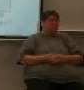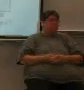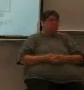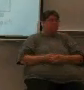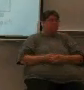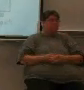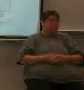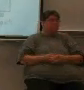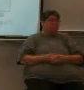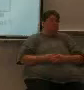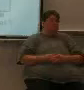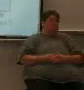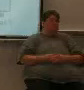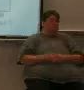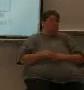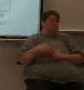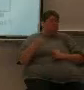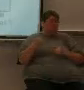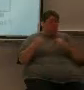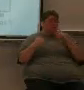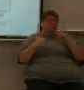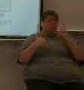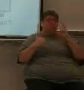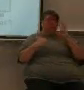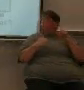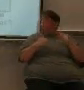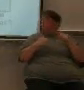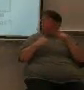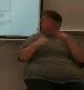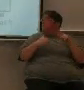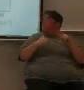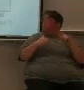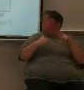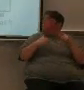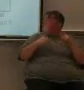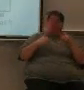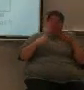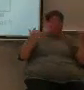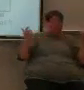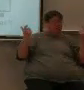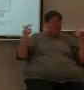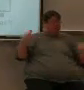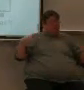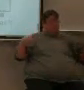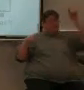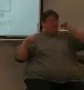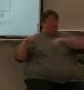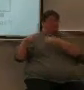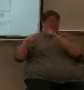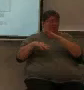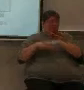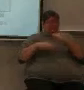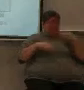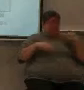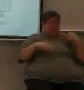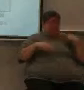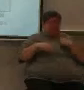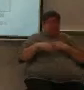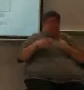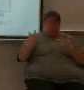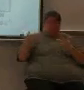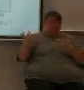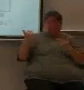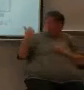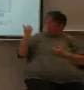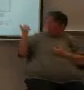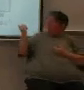swings in oxygen. And so we see that whether the oxygen is really high or really low can have negative effects as well.